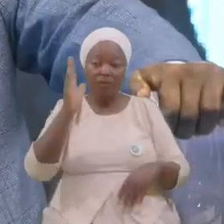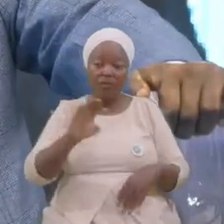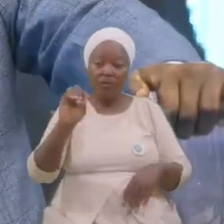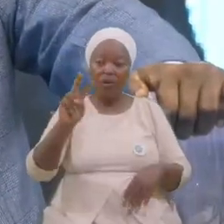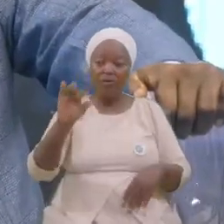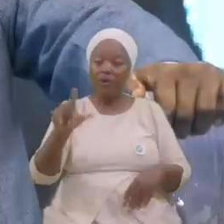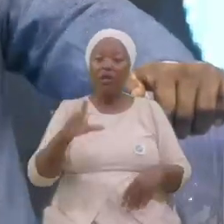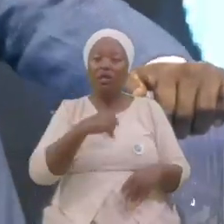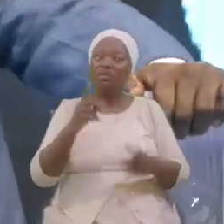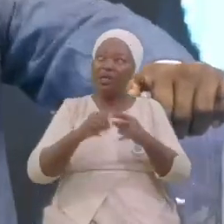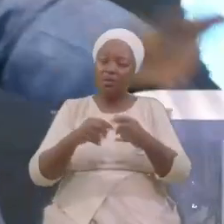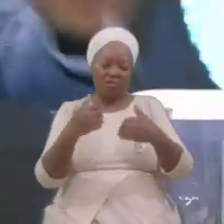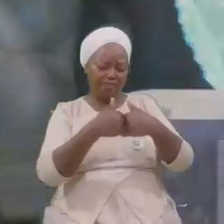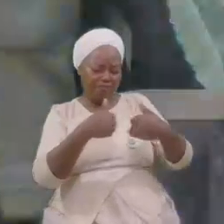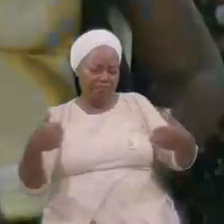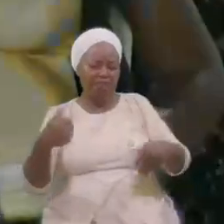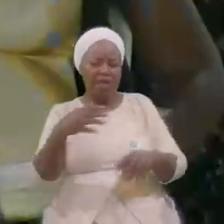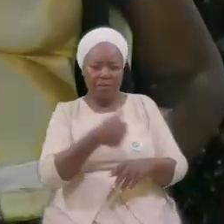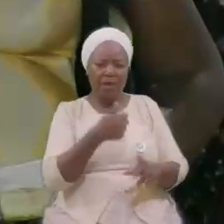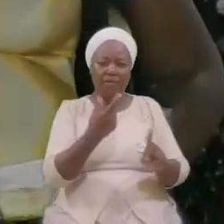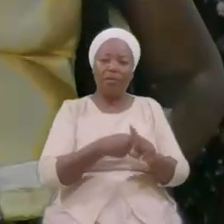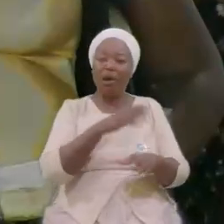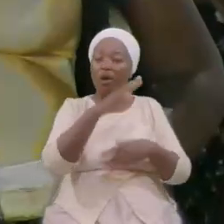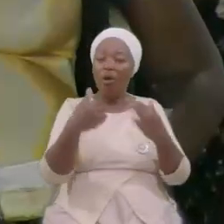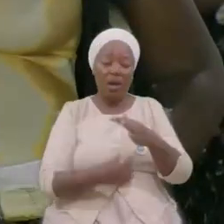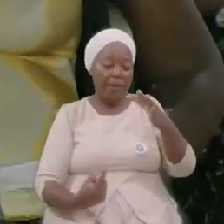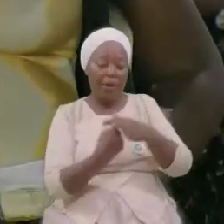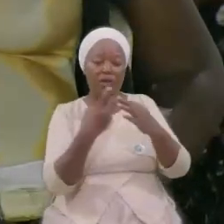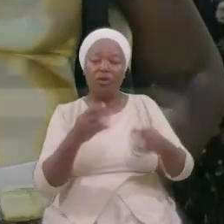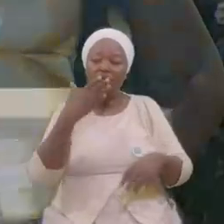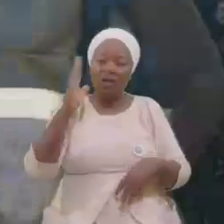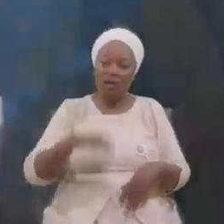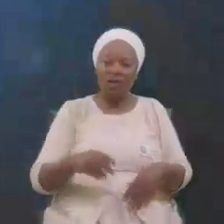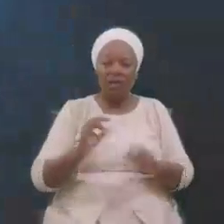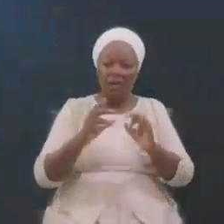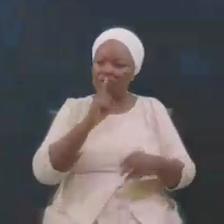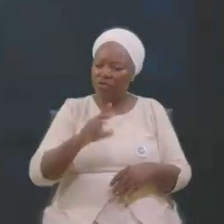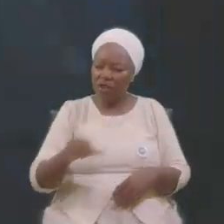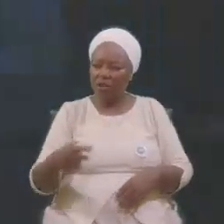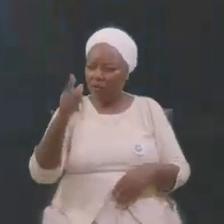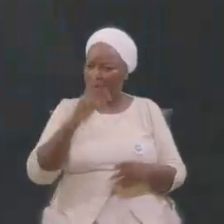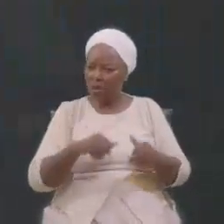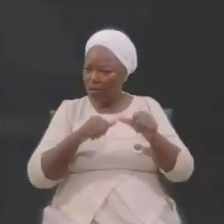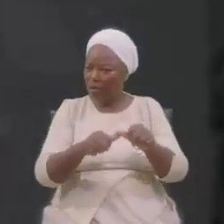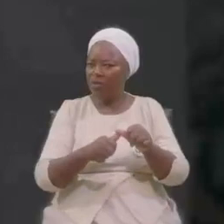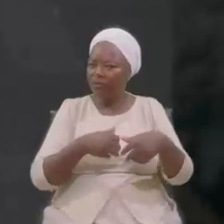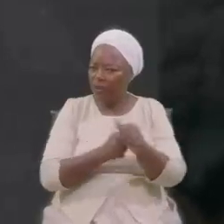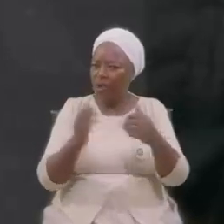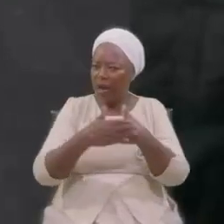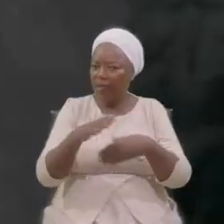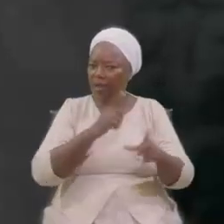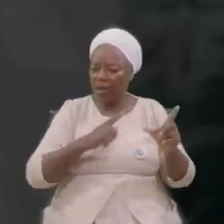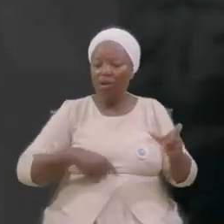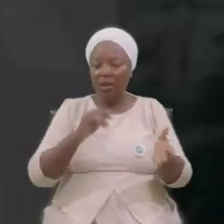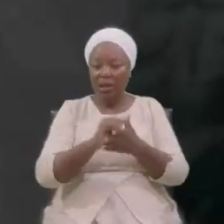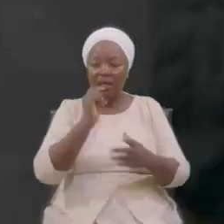every appearance of evil. If you're a real child of God, you are continually following after the Lord. That's exactly what